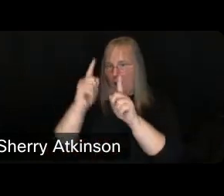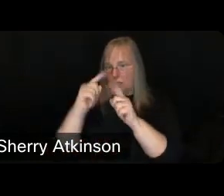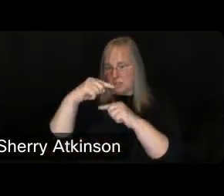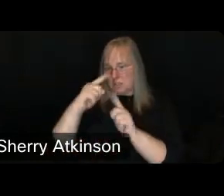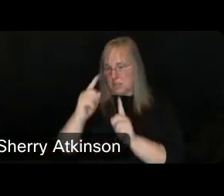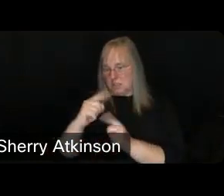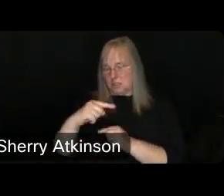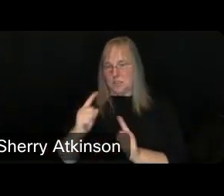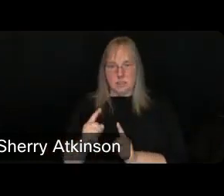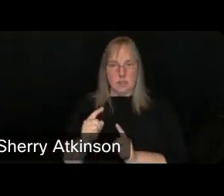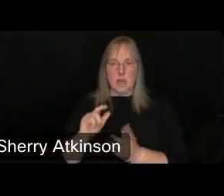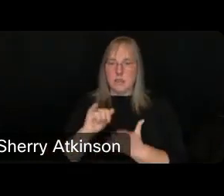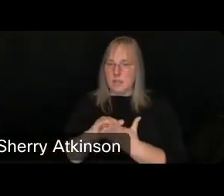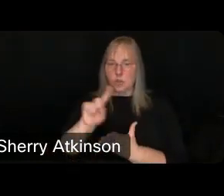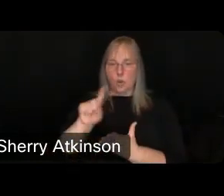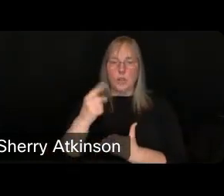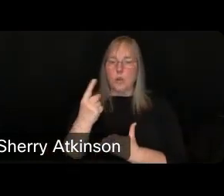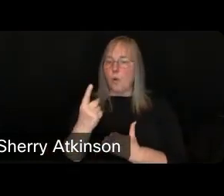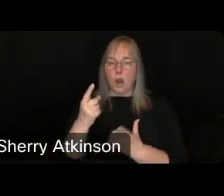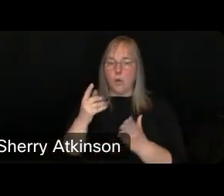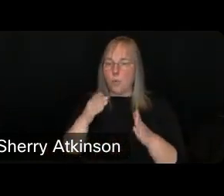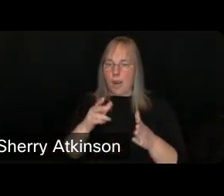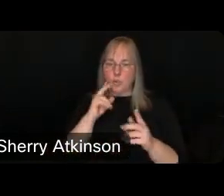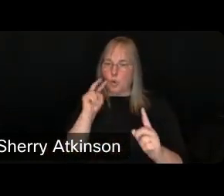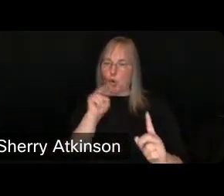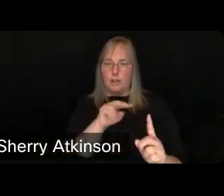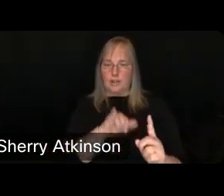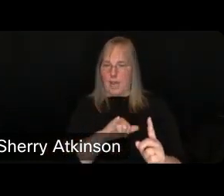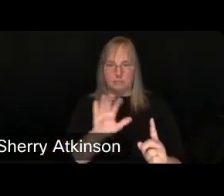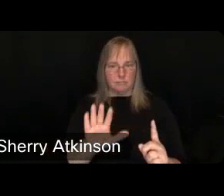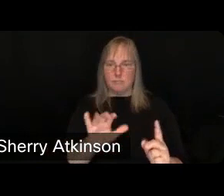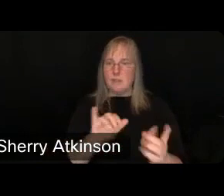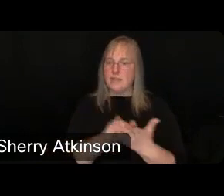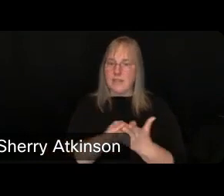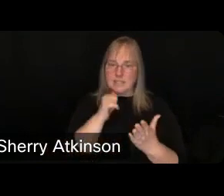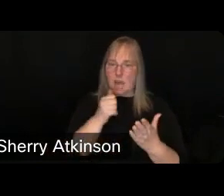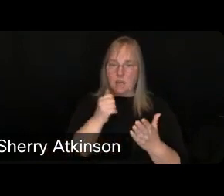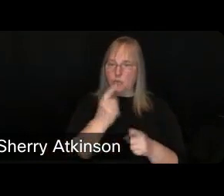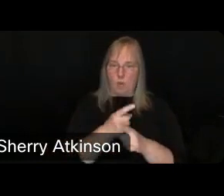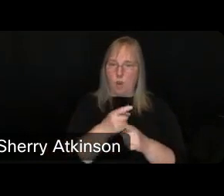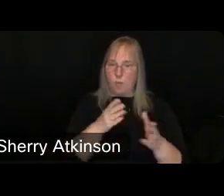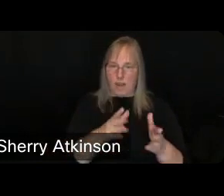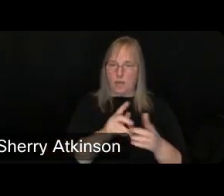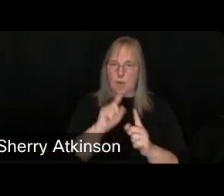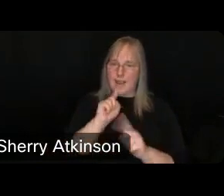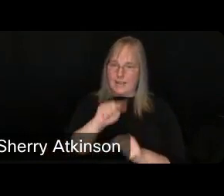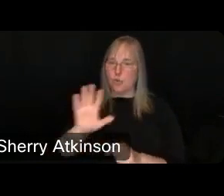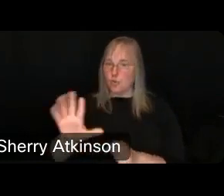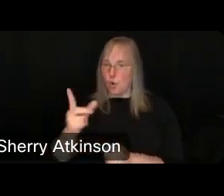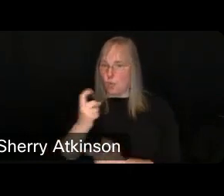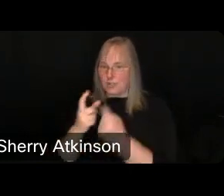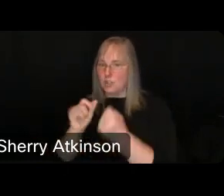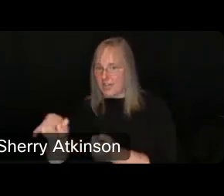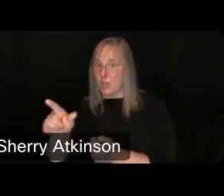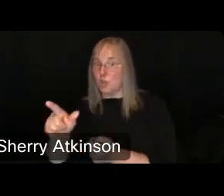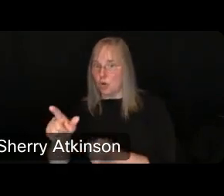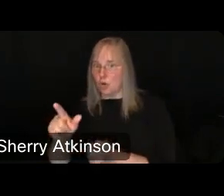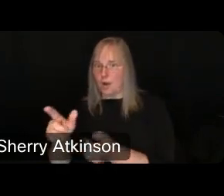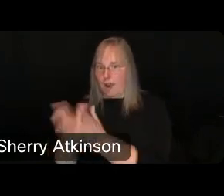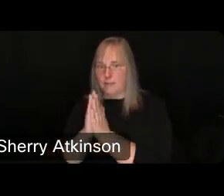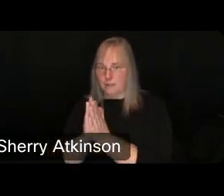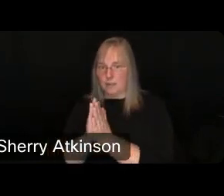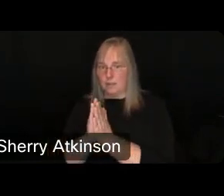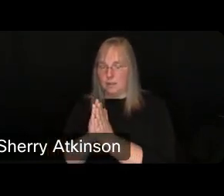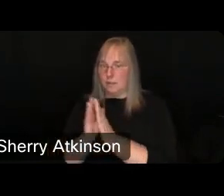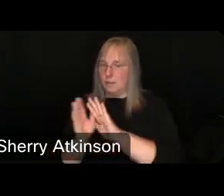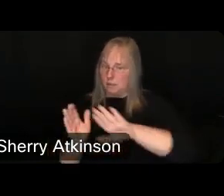this is only one way to look at it. And it's not the way to look to answer the questions that you're talking about. We have to look